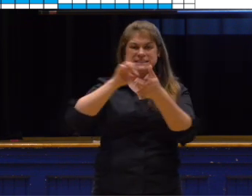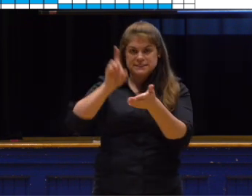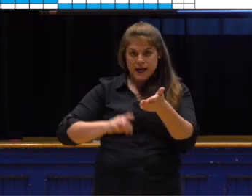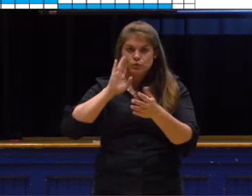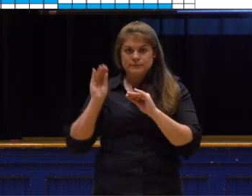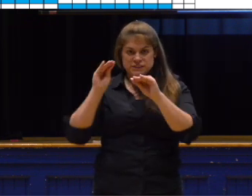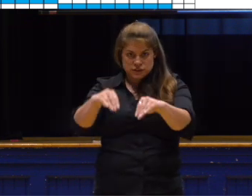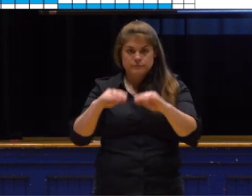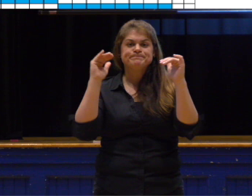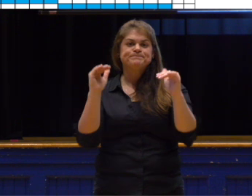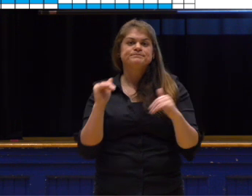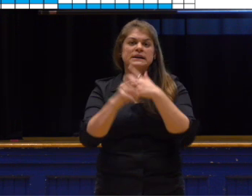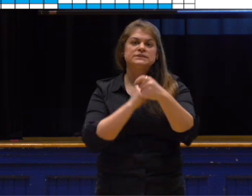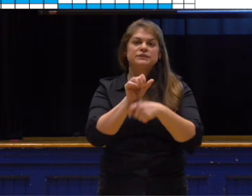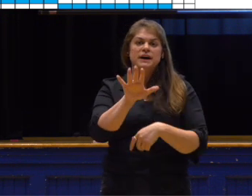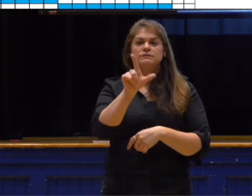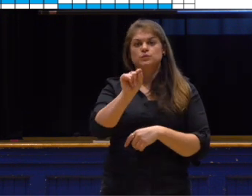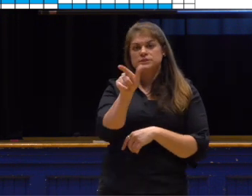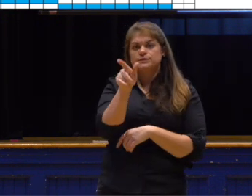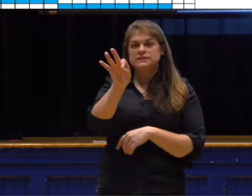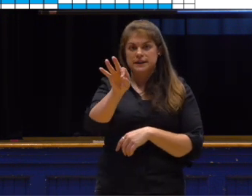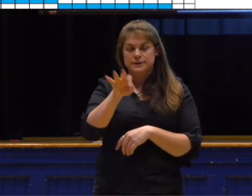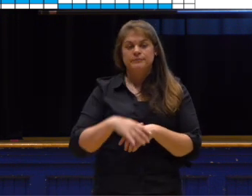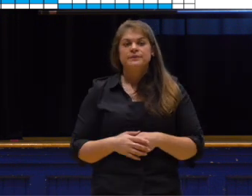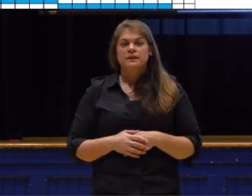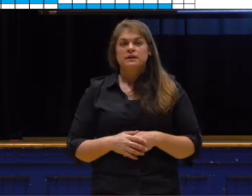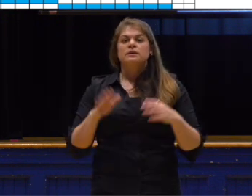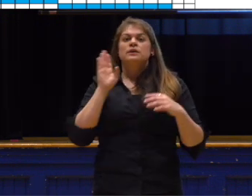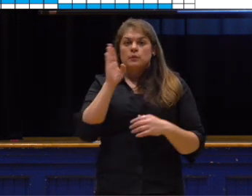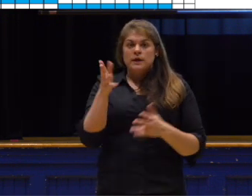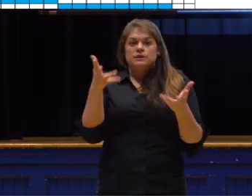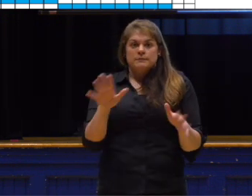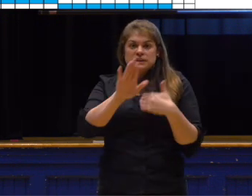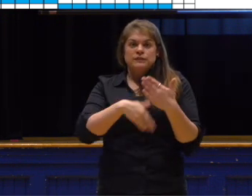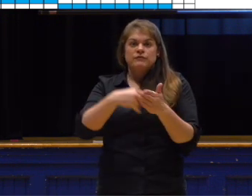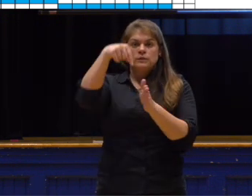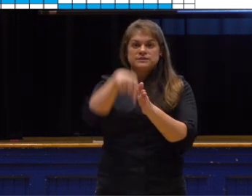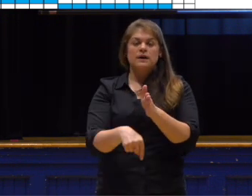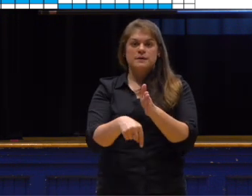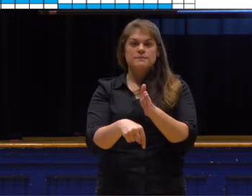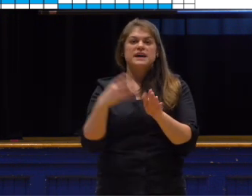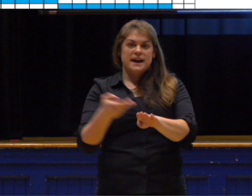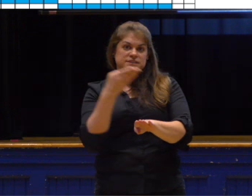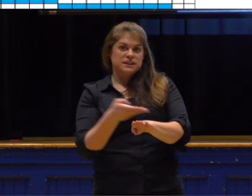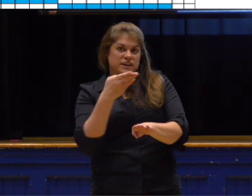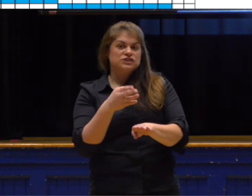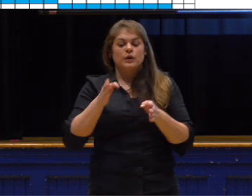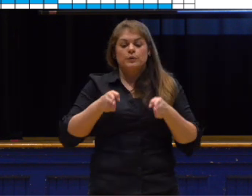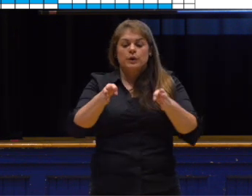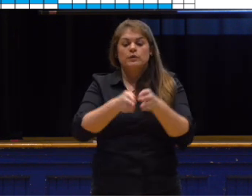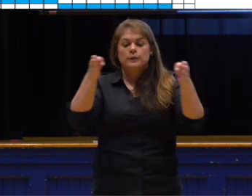Year 5, 2029, we will complete the full depth excavation and road